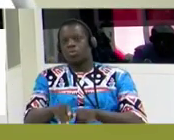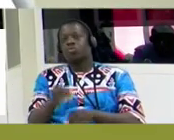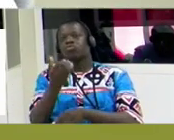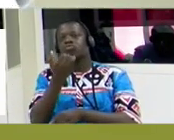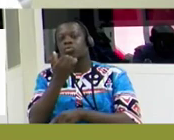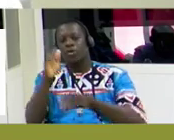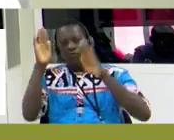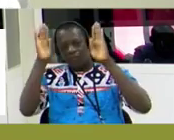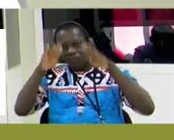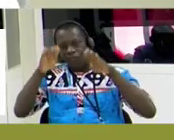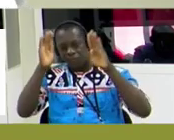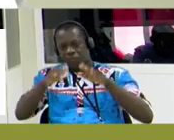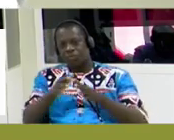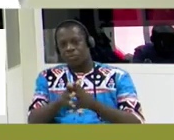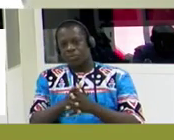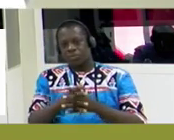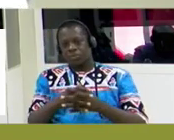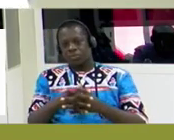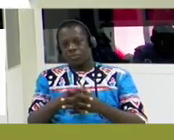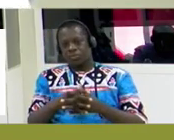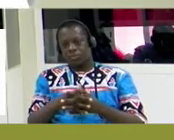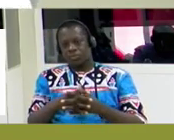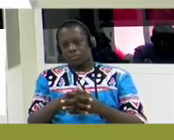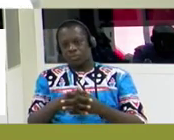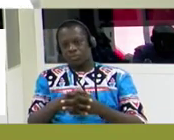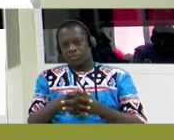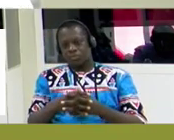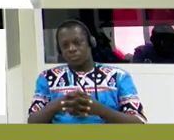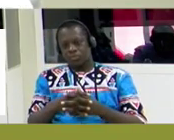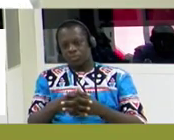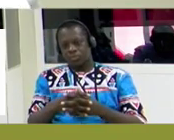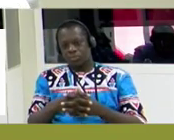Thank you for the regret that you have expressed and